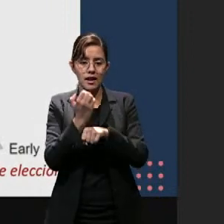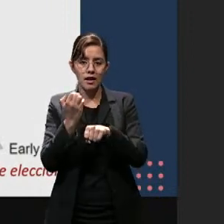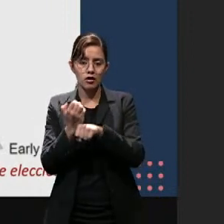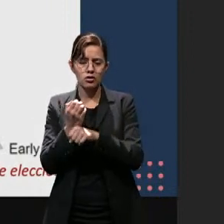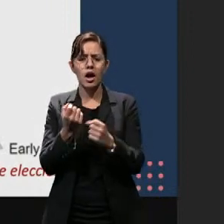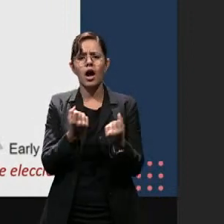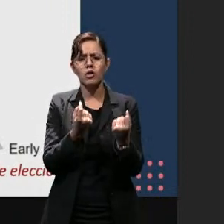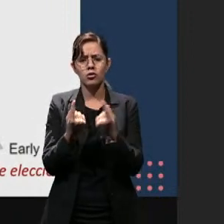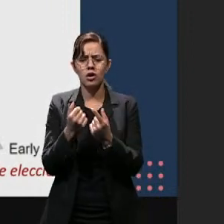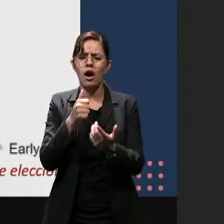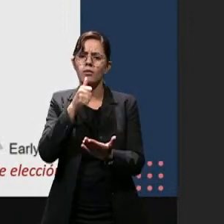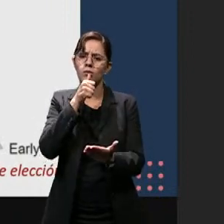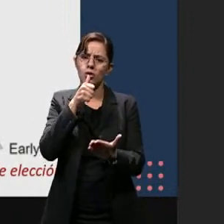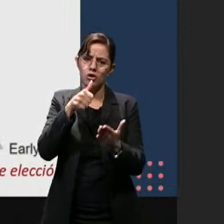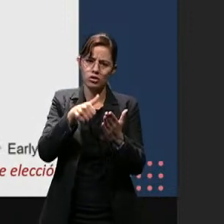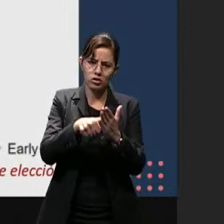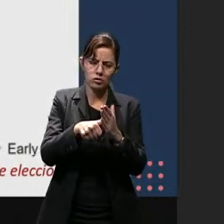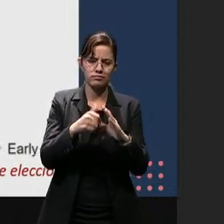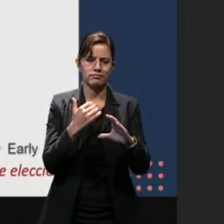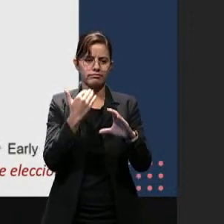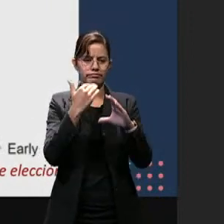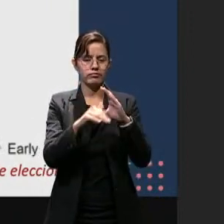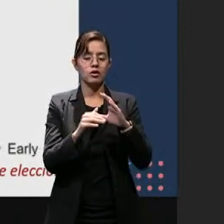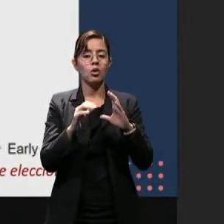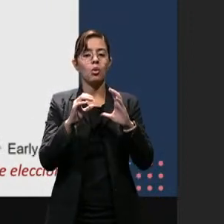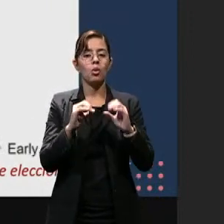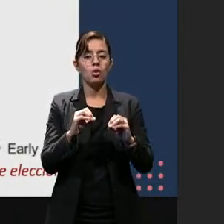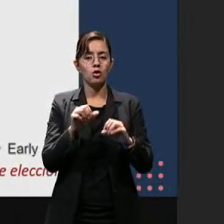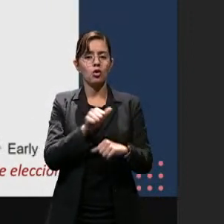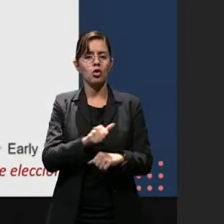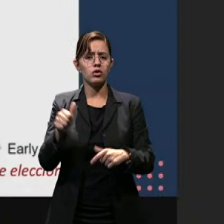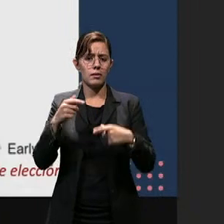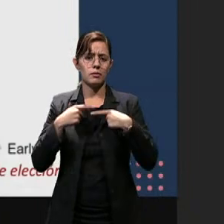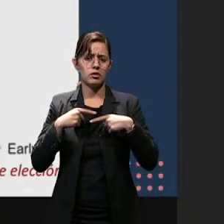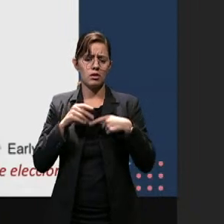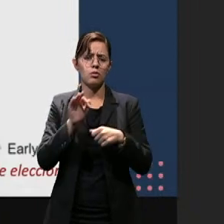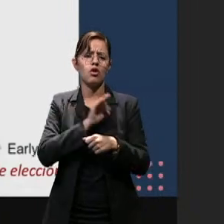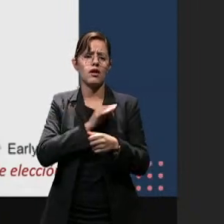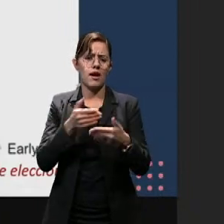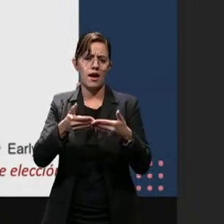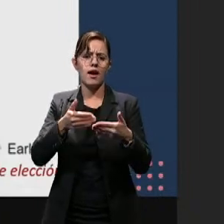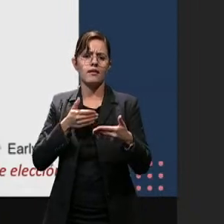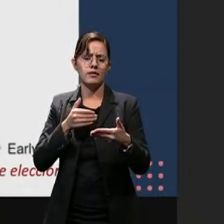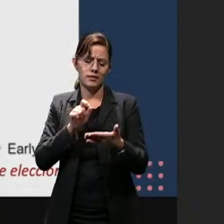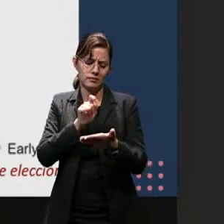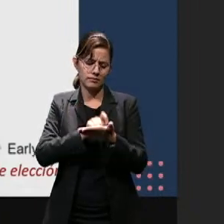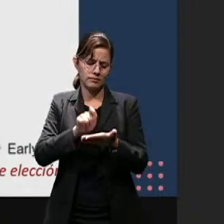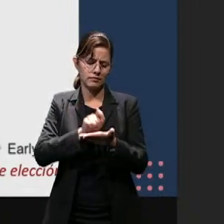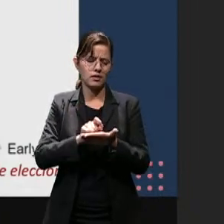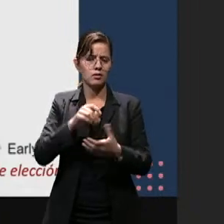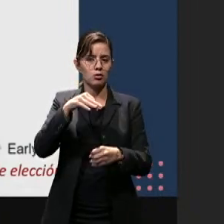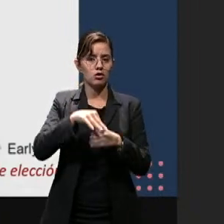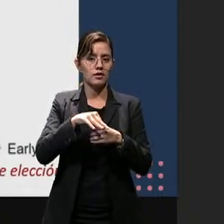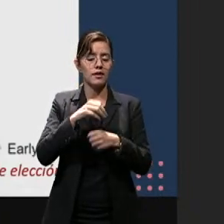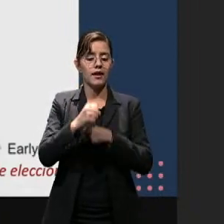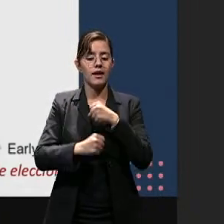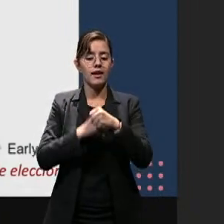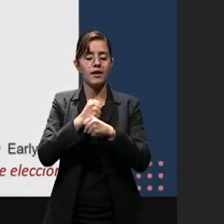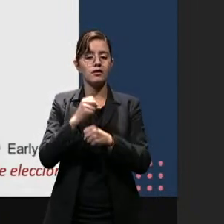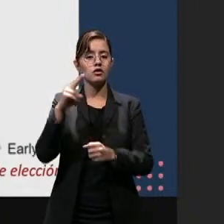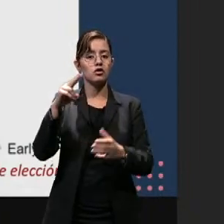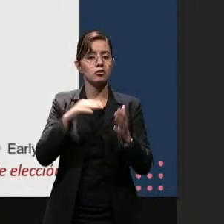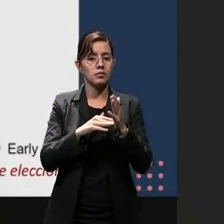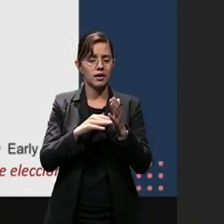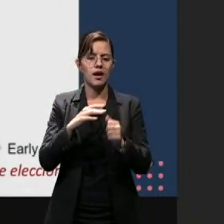before election day. In 2000, more voters had more options, and that's why you see this little